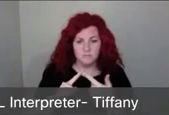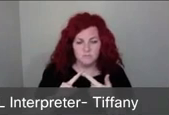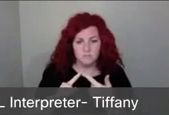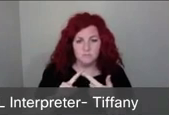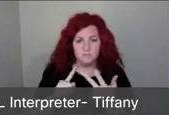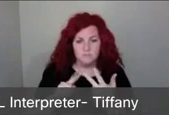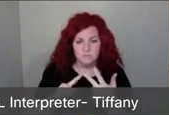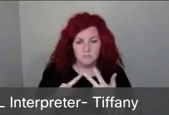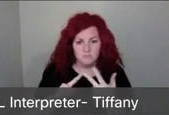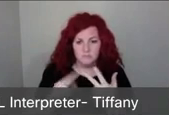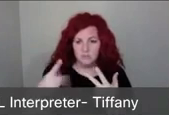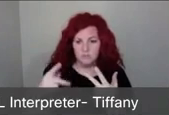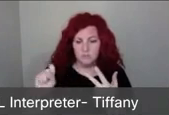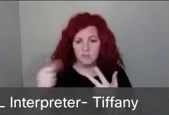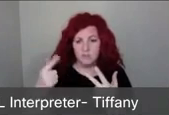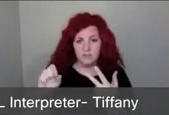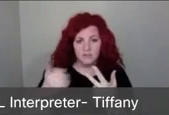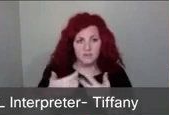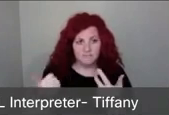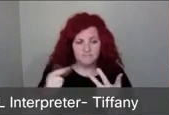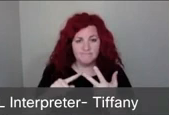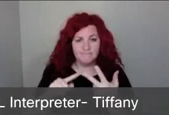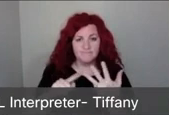split. Purple Sage precinct is split.